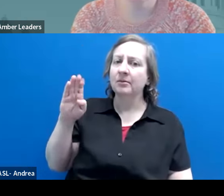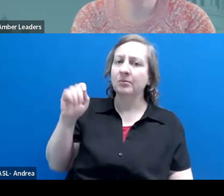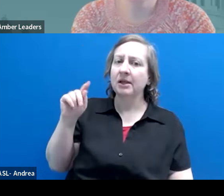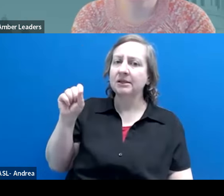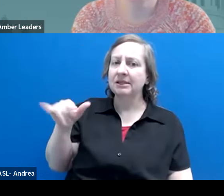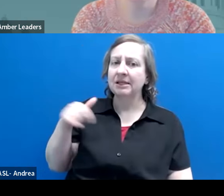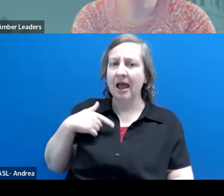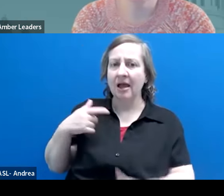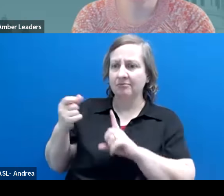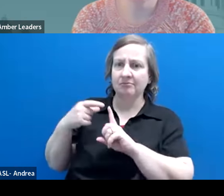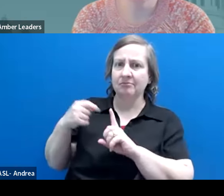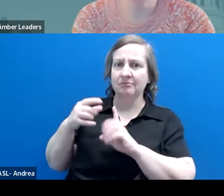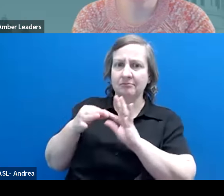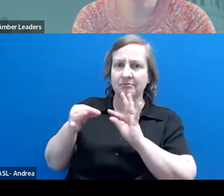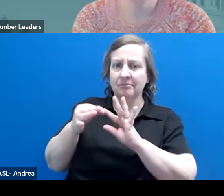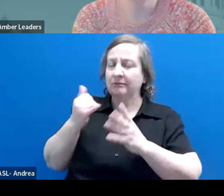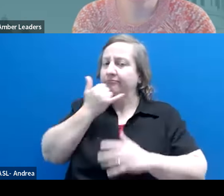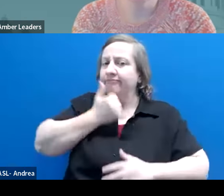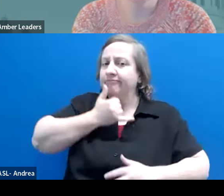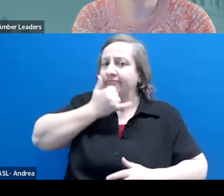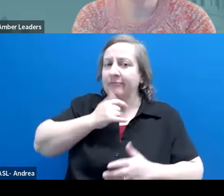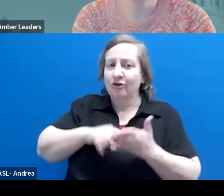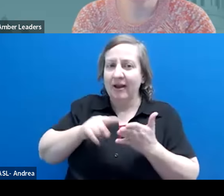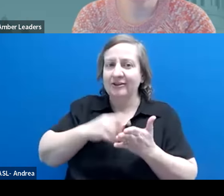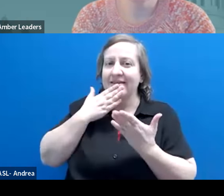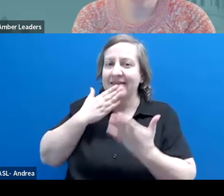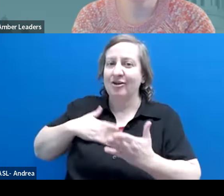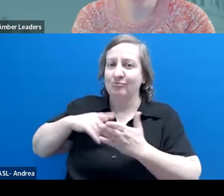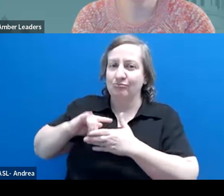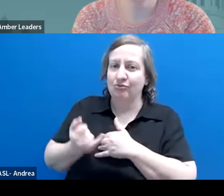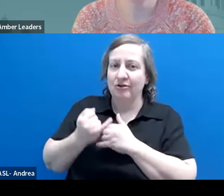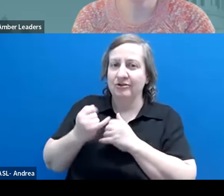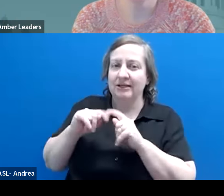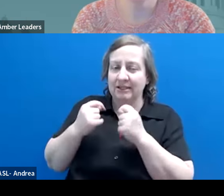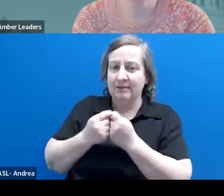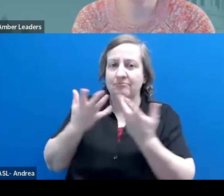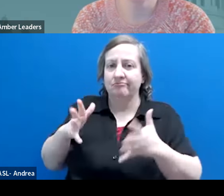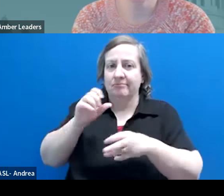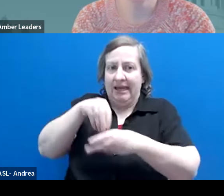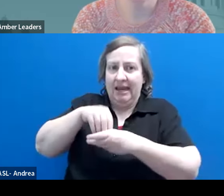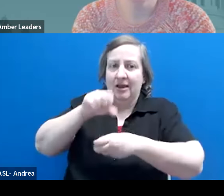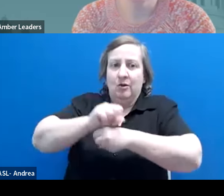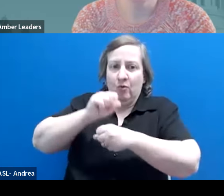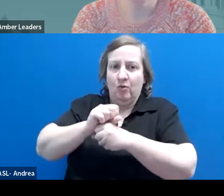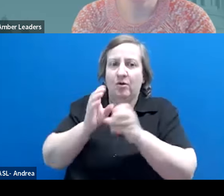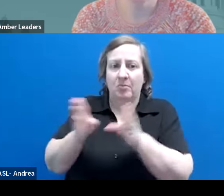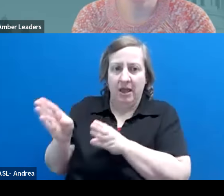I'm getting pinged that there's a correction. Thank you, my project team. It is in the work plan, evidently, Rep. Orwell.